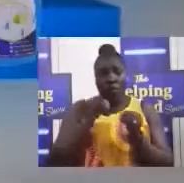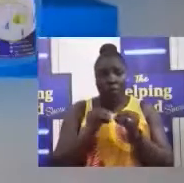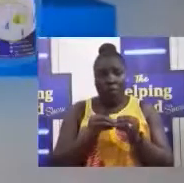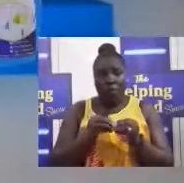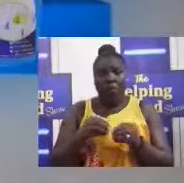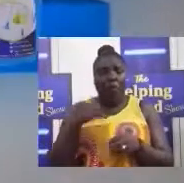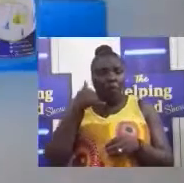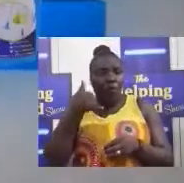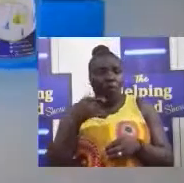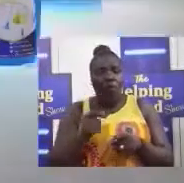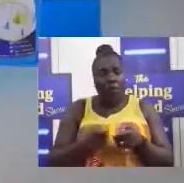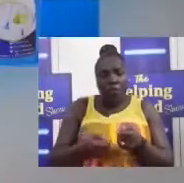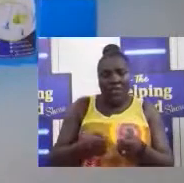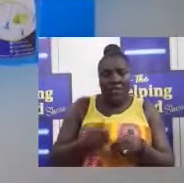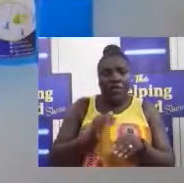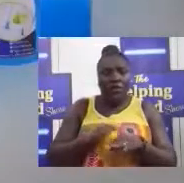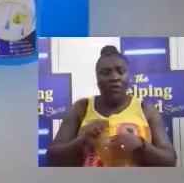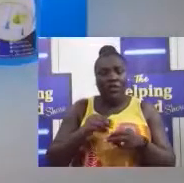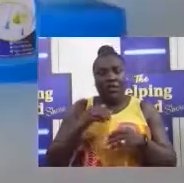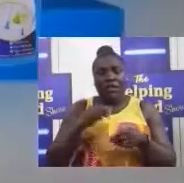For bulk purchase, call us on